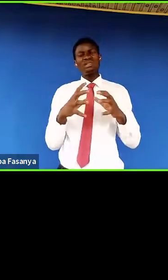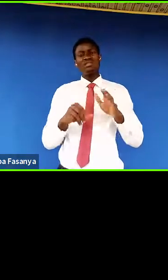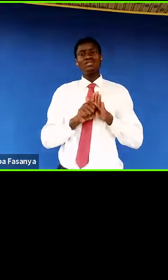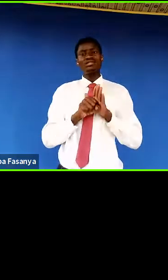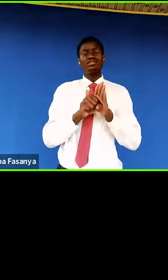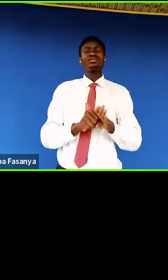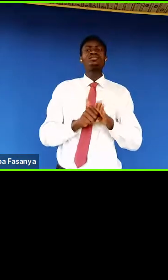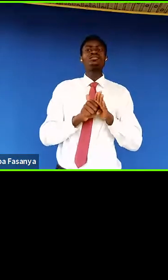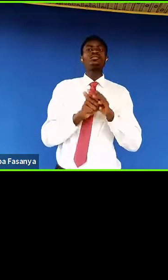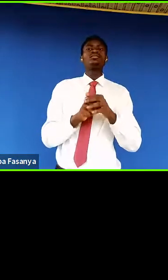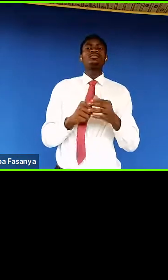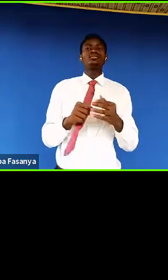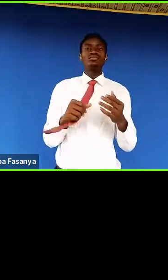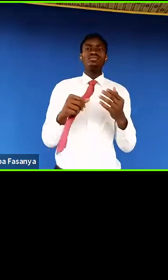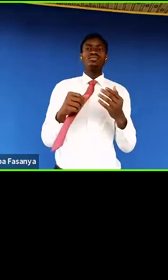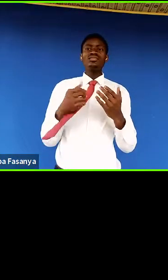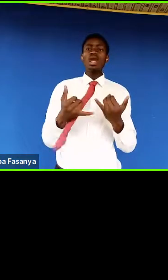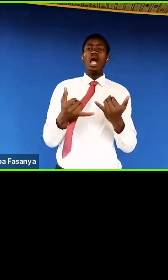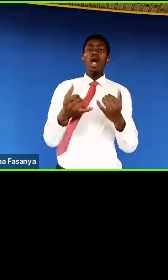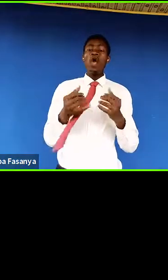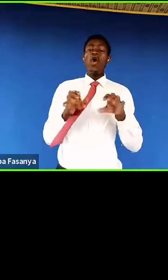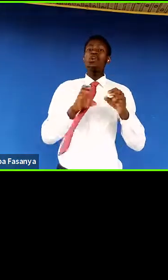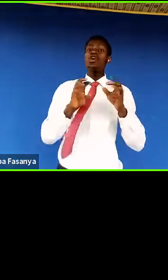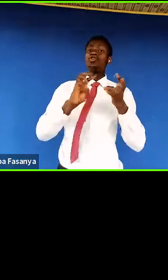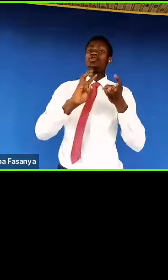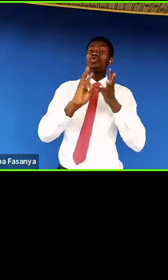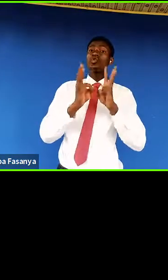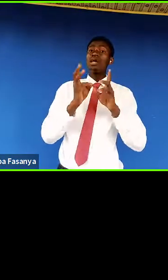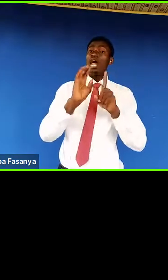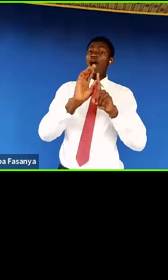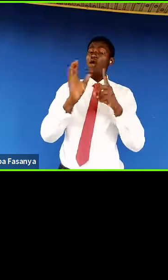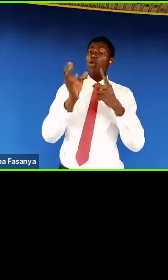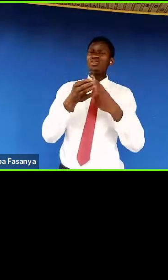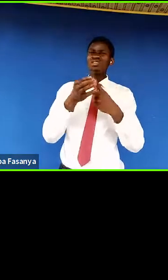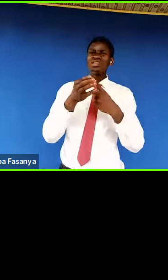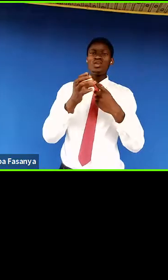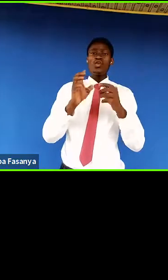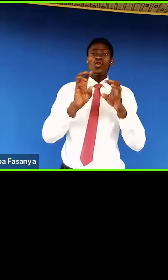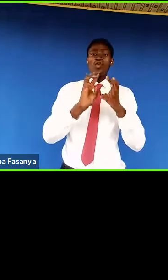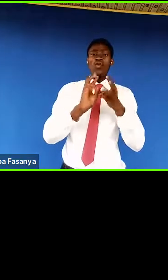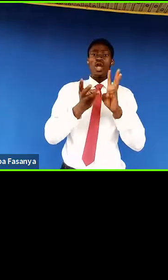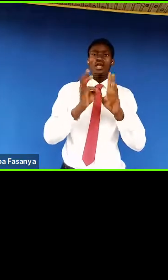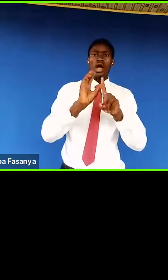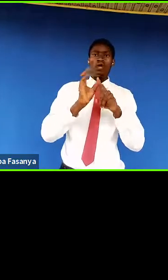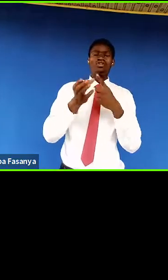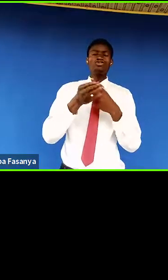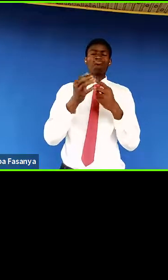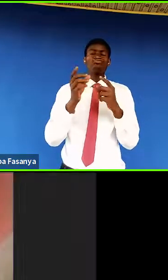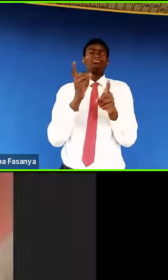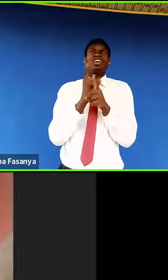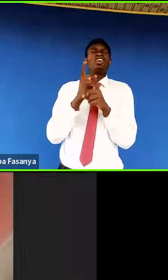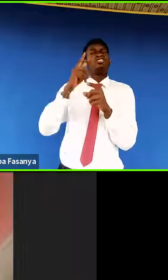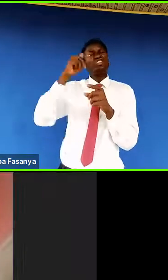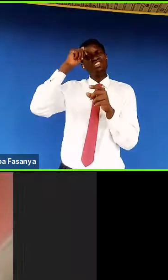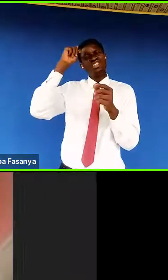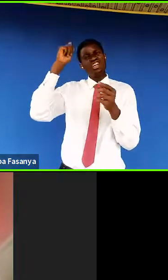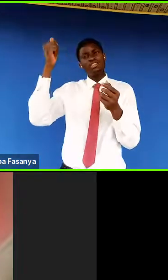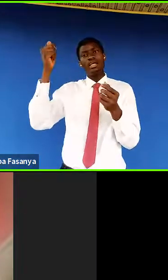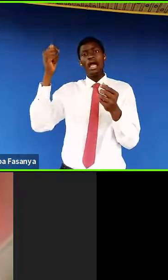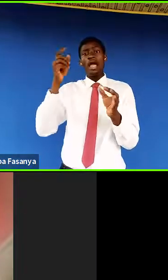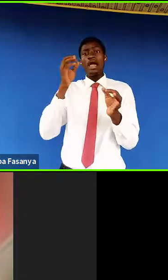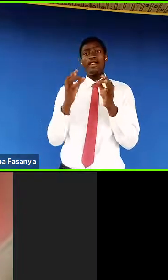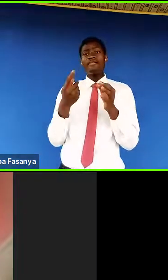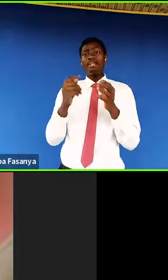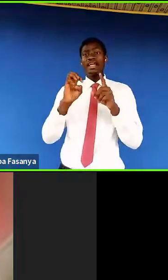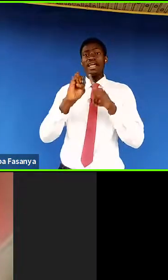So your weather condition is just theoretical. If you're cool, if the environment is peaceful, if